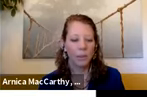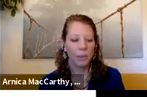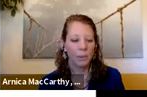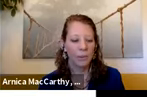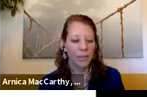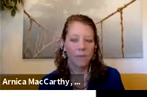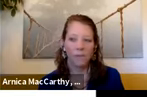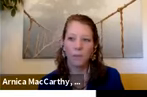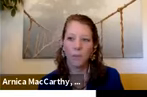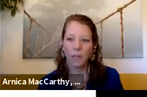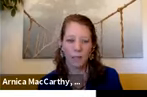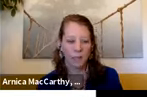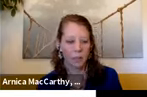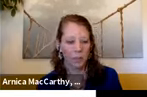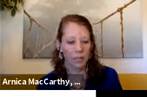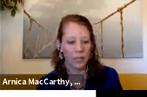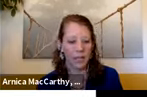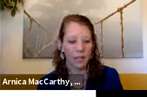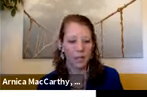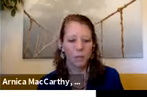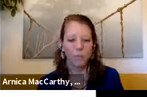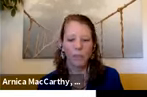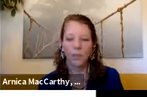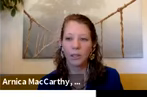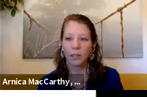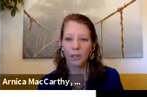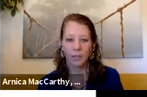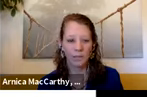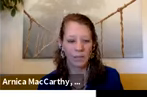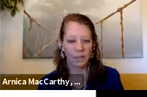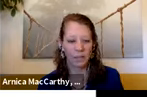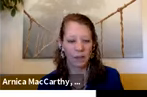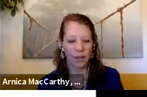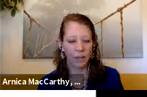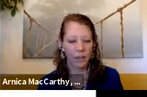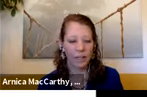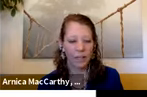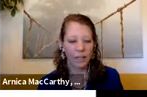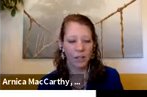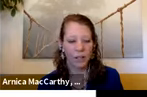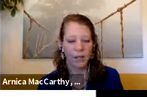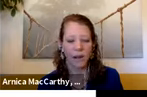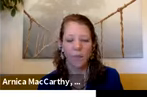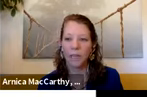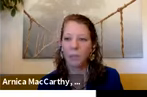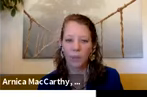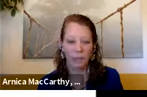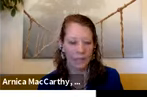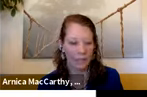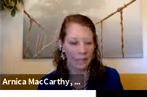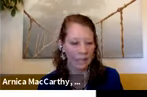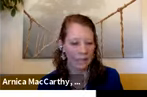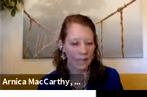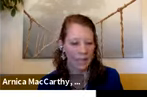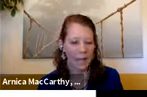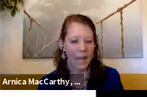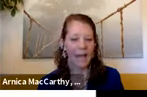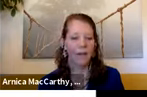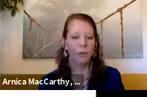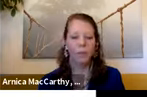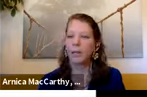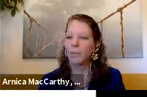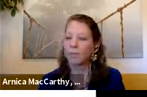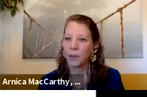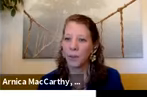meeting, we will take a few minutes to present the two build alternatives evaluated during the environmental process